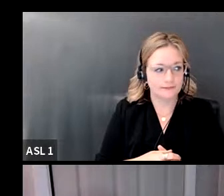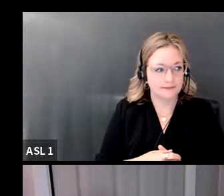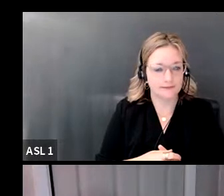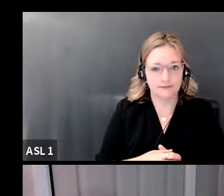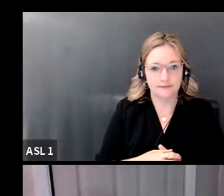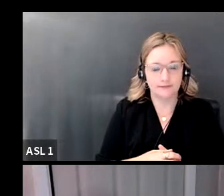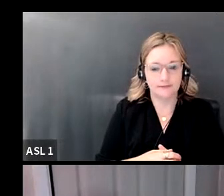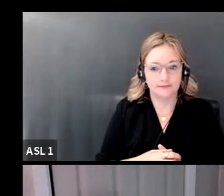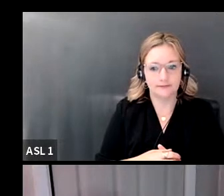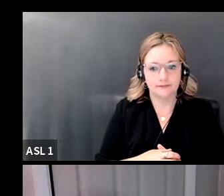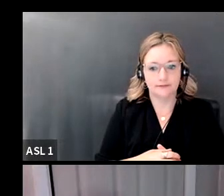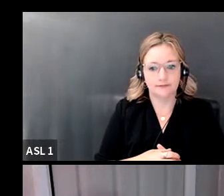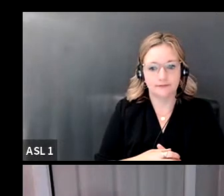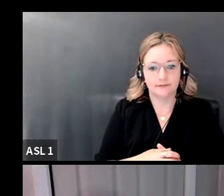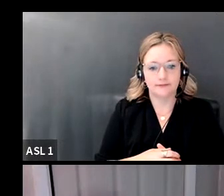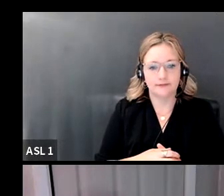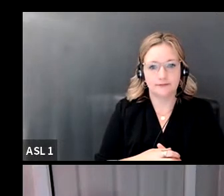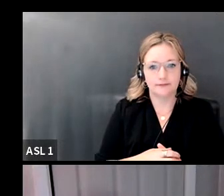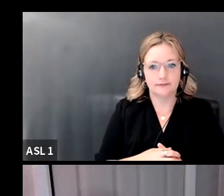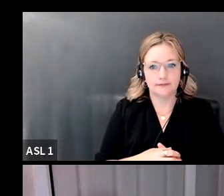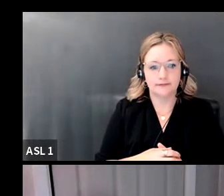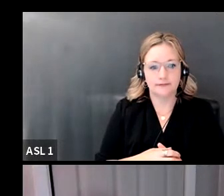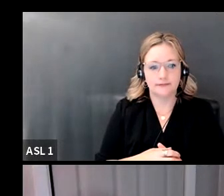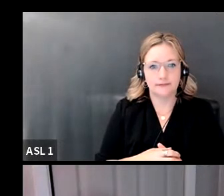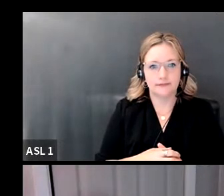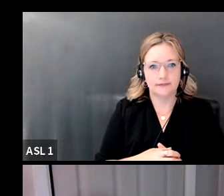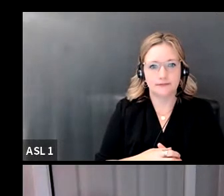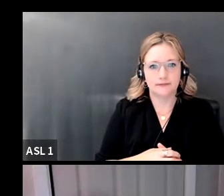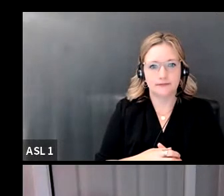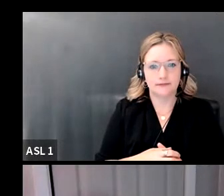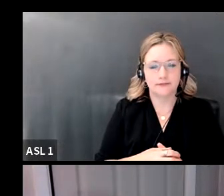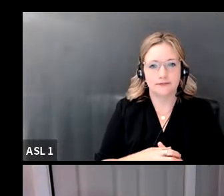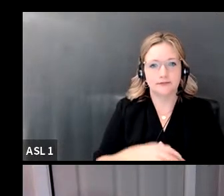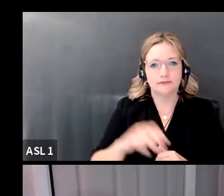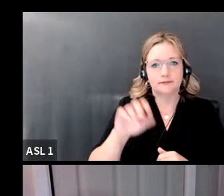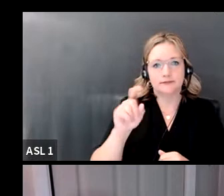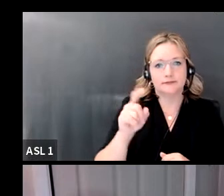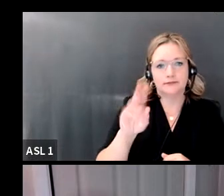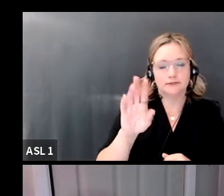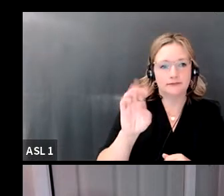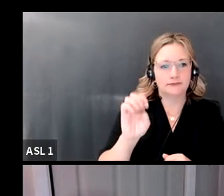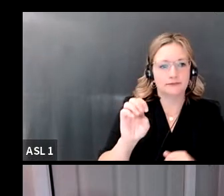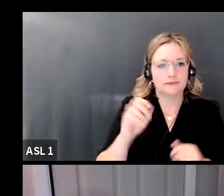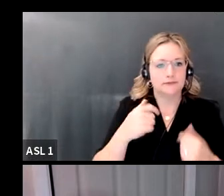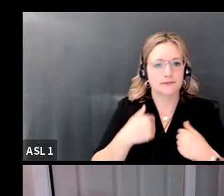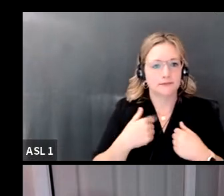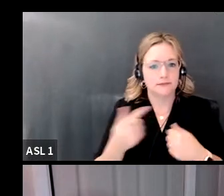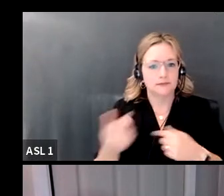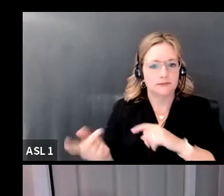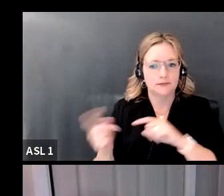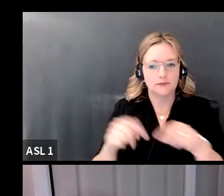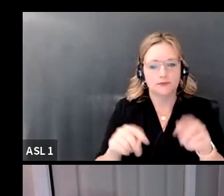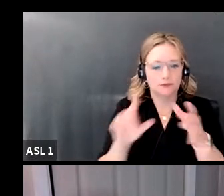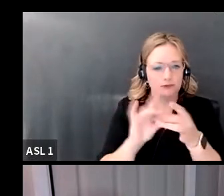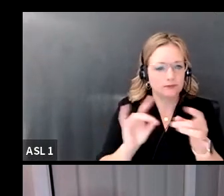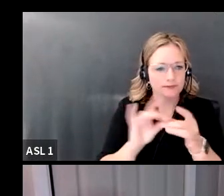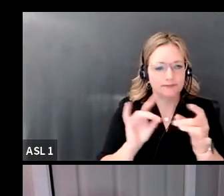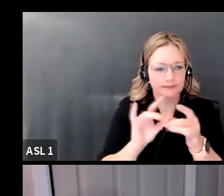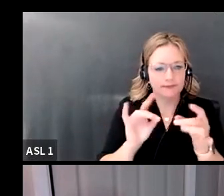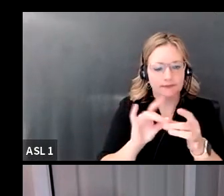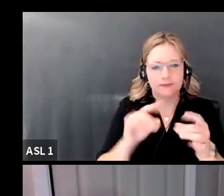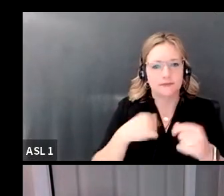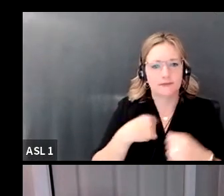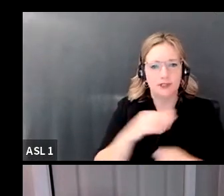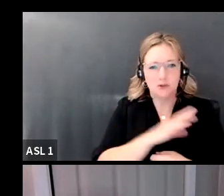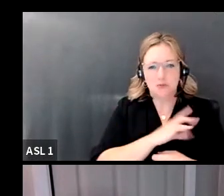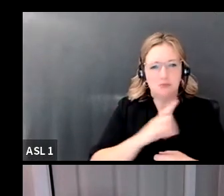hello all i'm back again to be totally frank i stopped signing up to speak these meetings for a while because it became clear to me that the board had